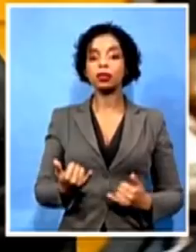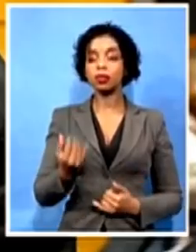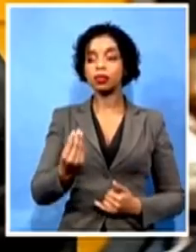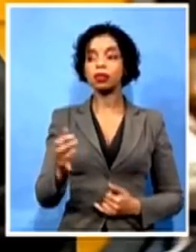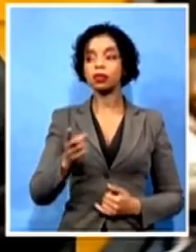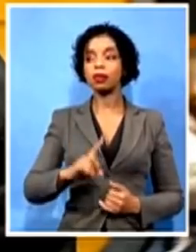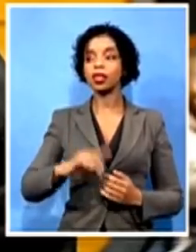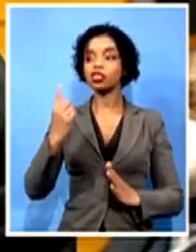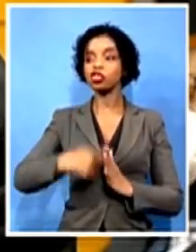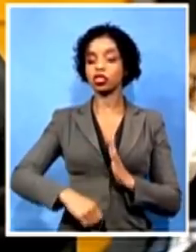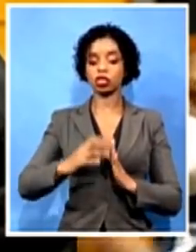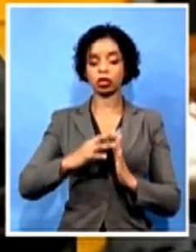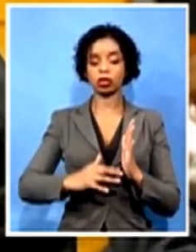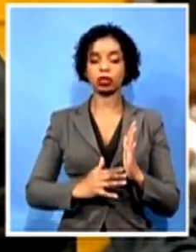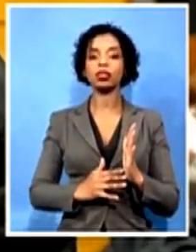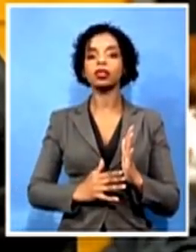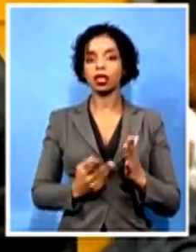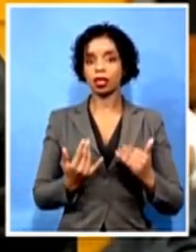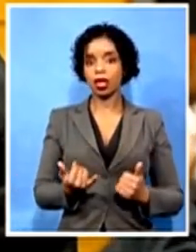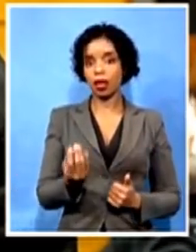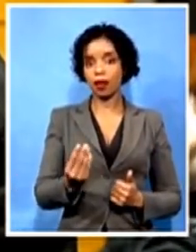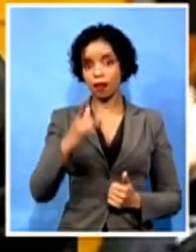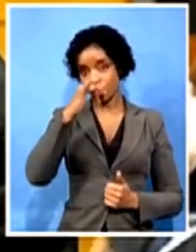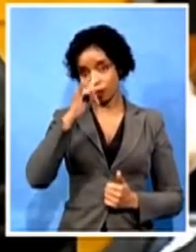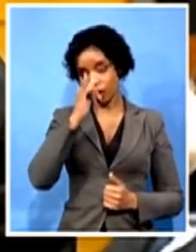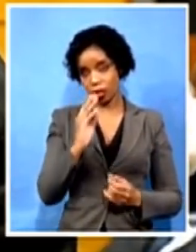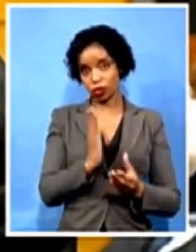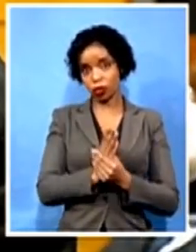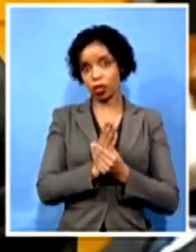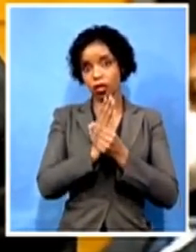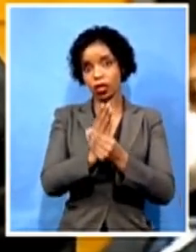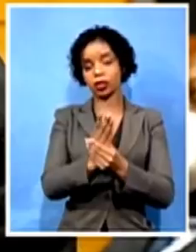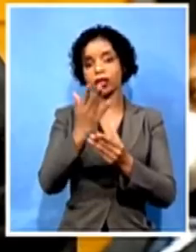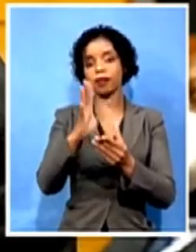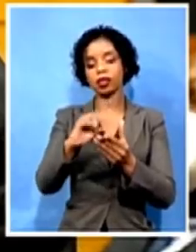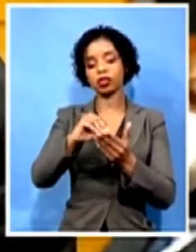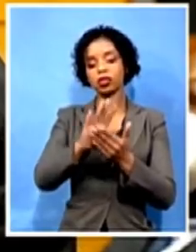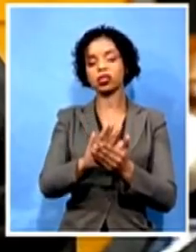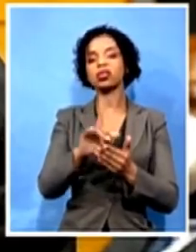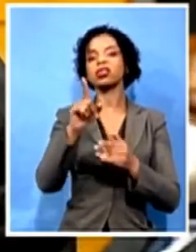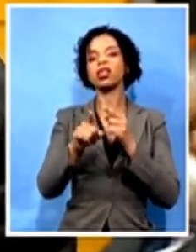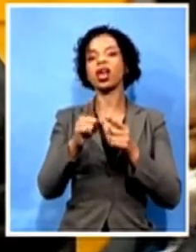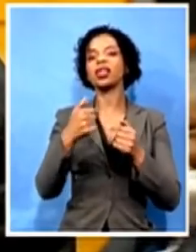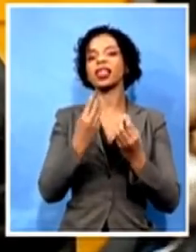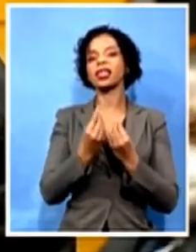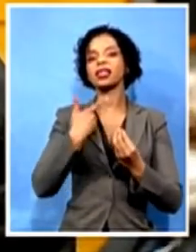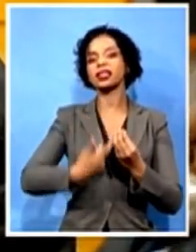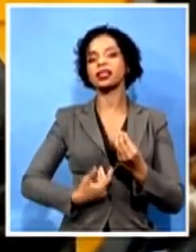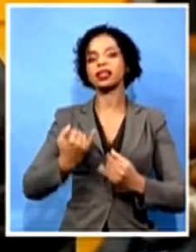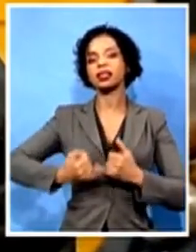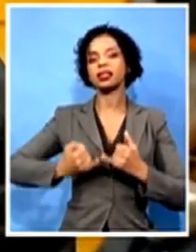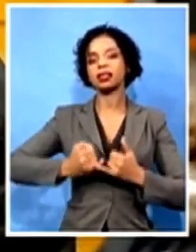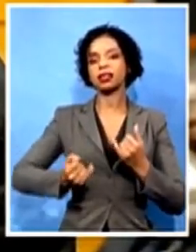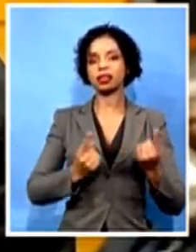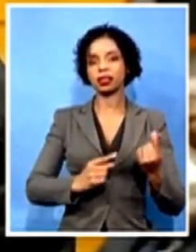criminal docket so as to inform me what the allegations against me comprise. I've therefore been advised to depose to this affidavit as I have the right to